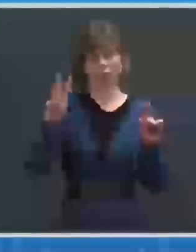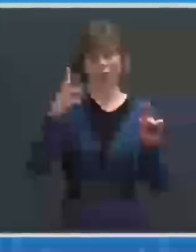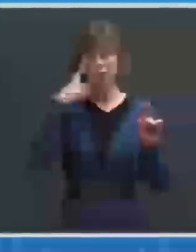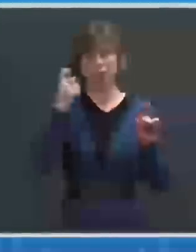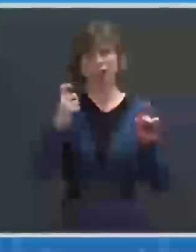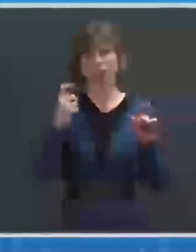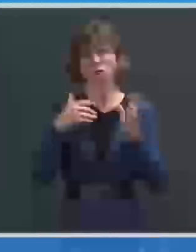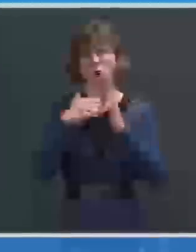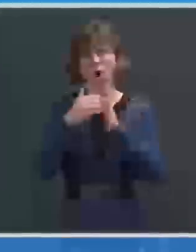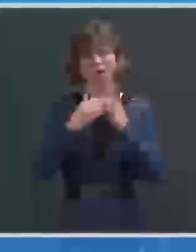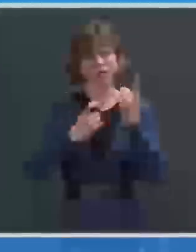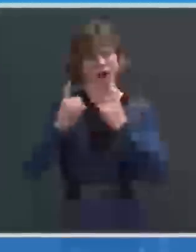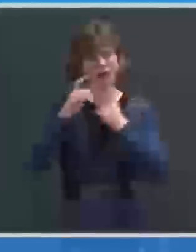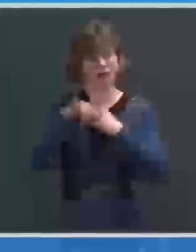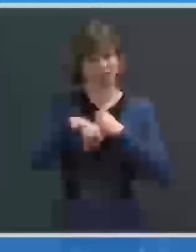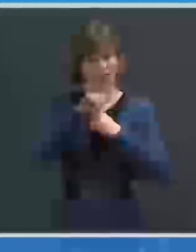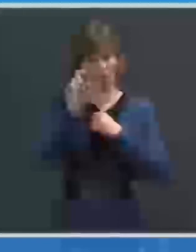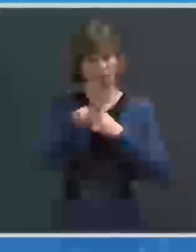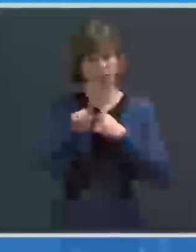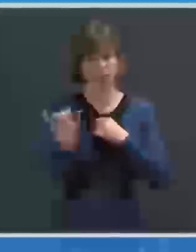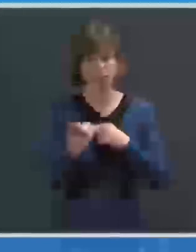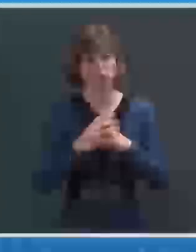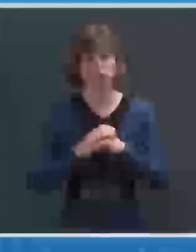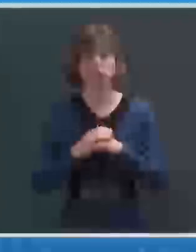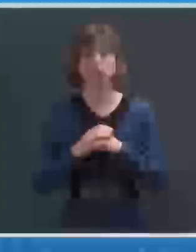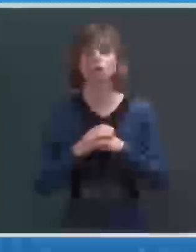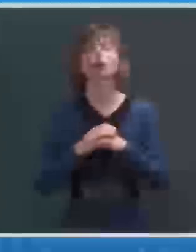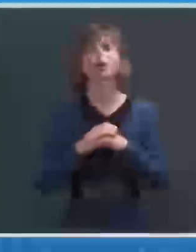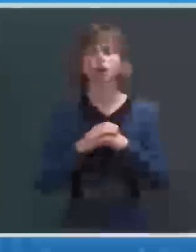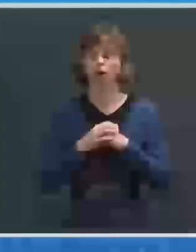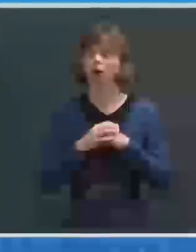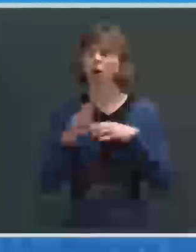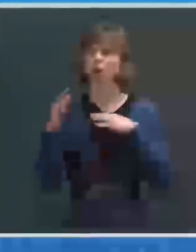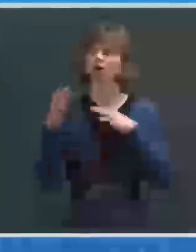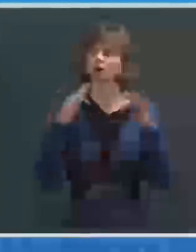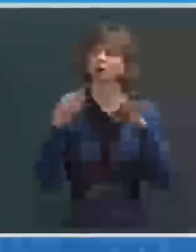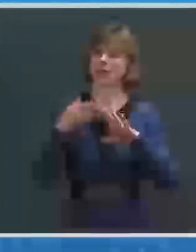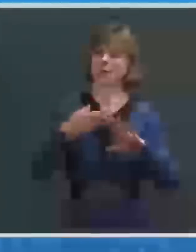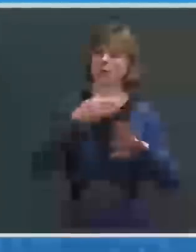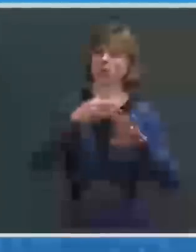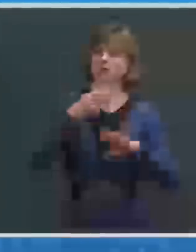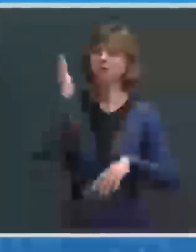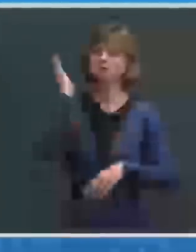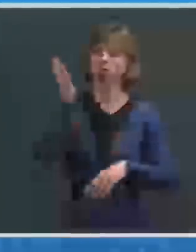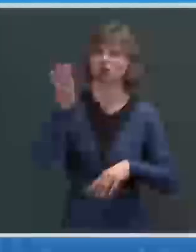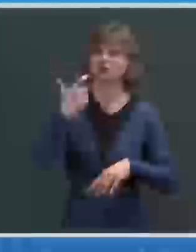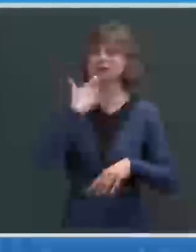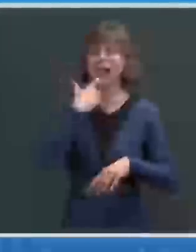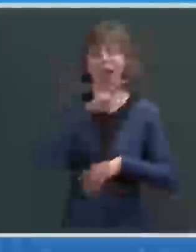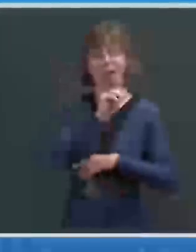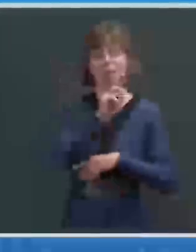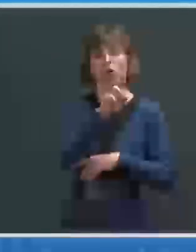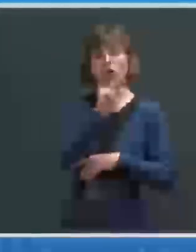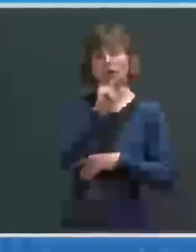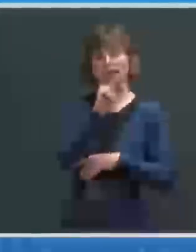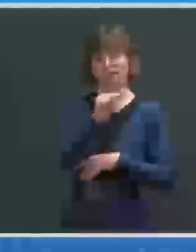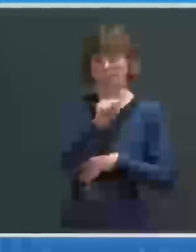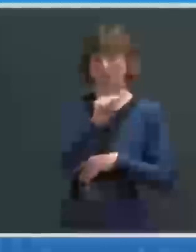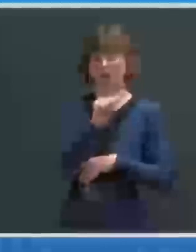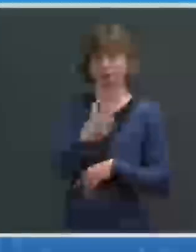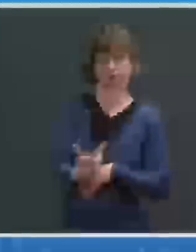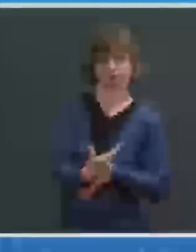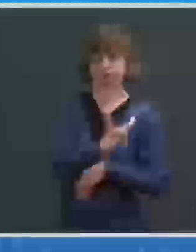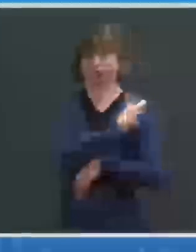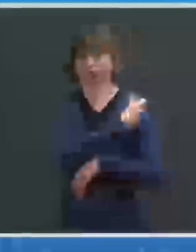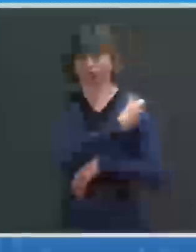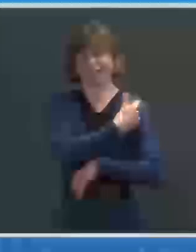asked that question. As we've said on previous briefings, the mRNA that's injected into